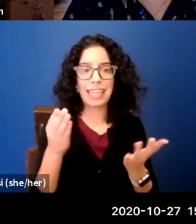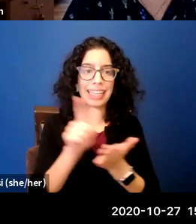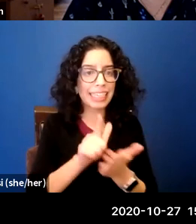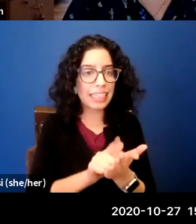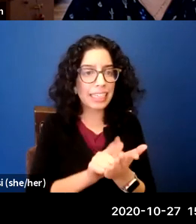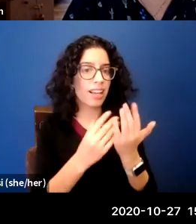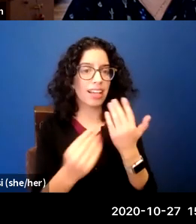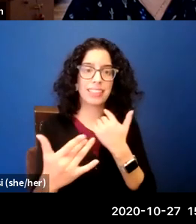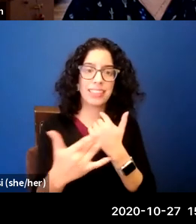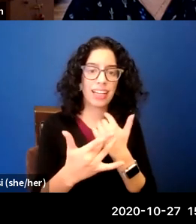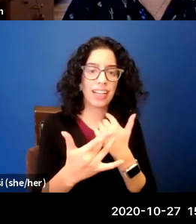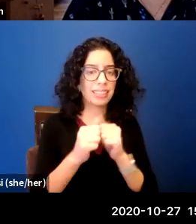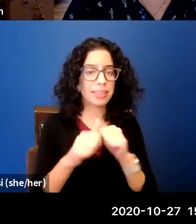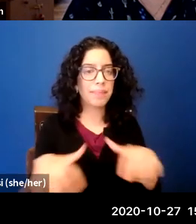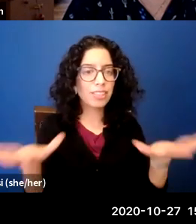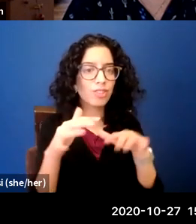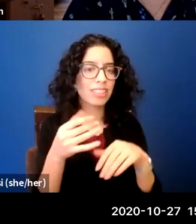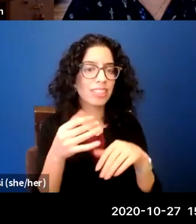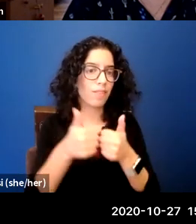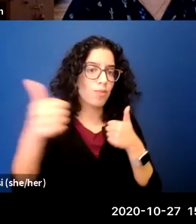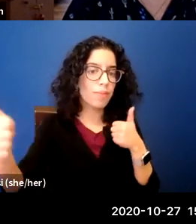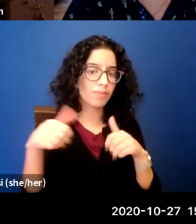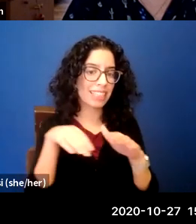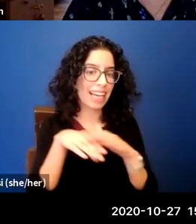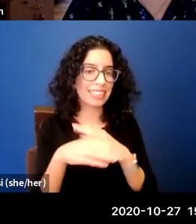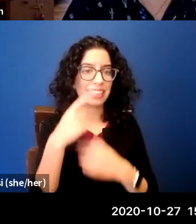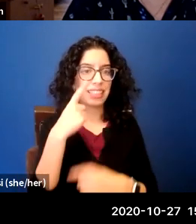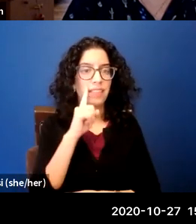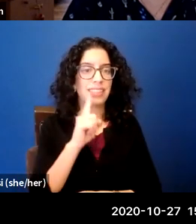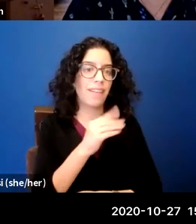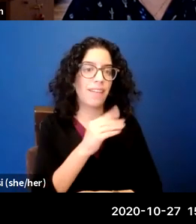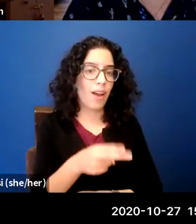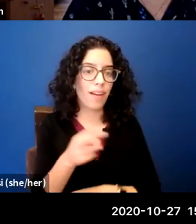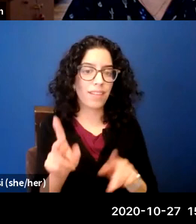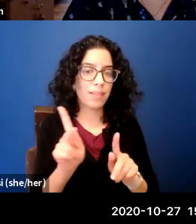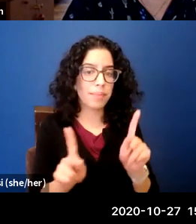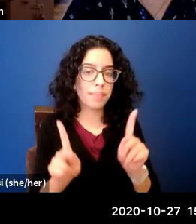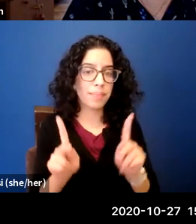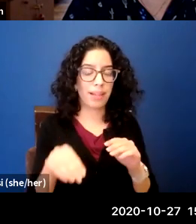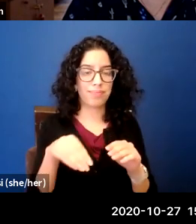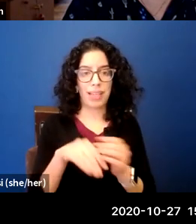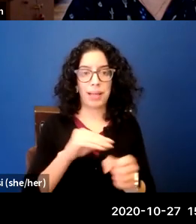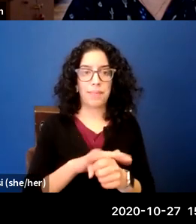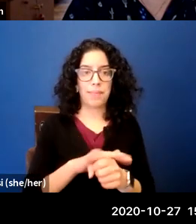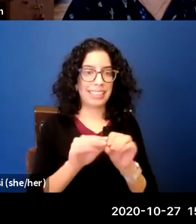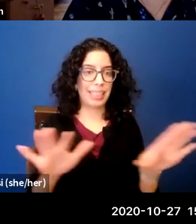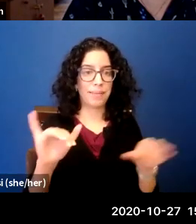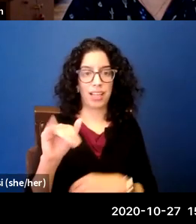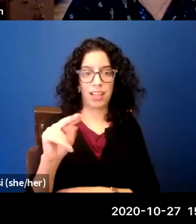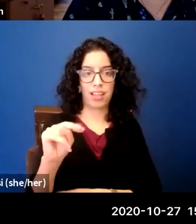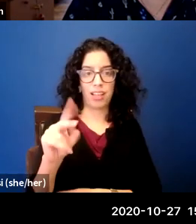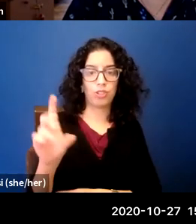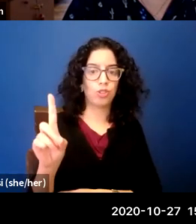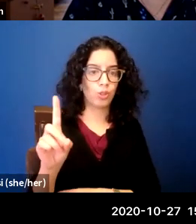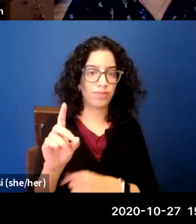in trying to navigate the legal and technical dimensions of remote access for deaf and hard of hearing